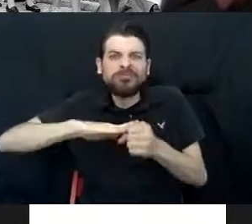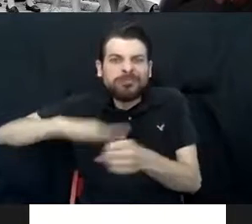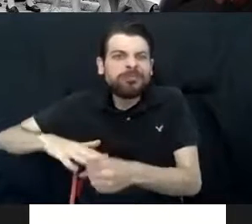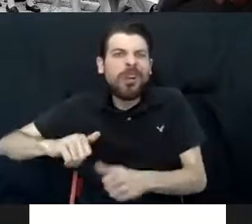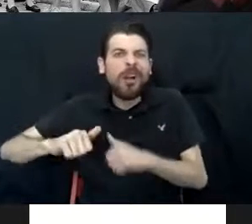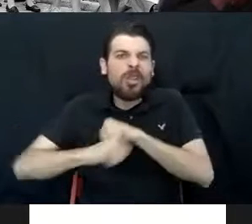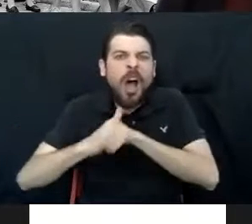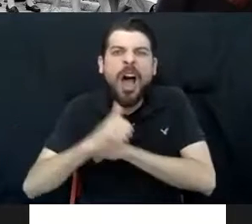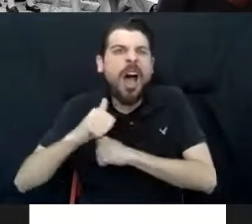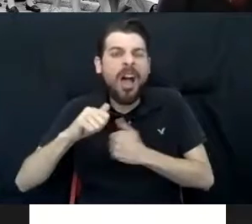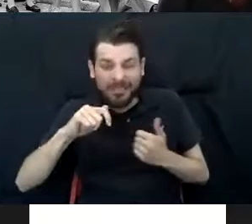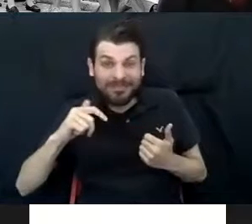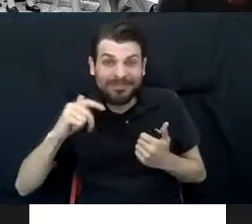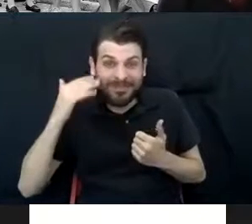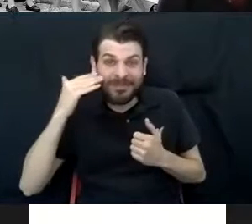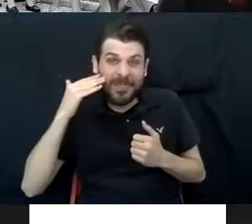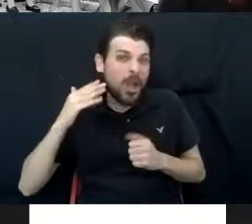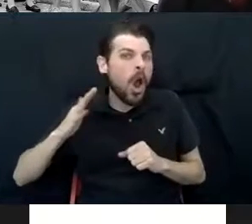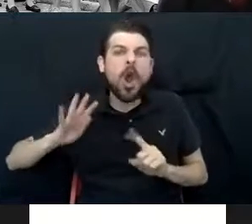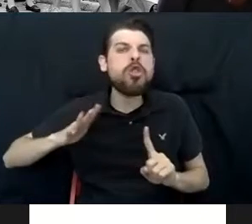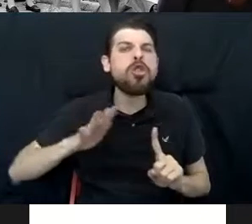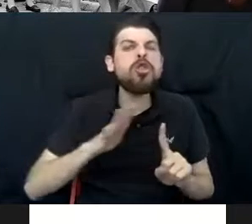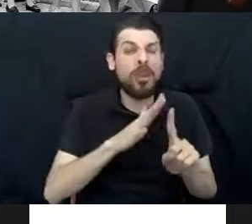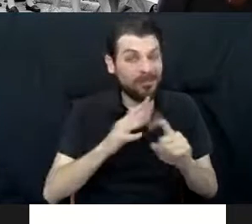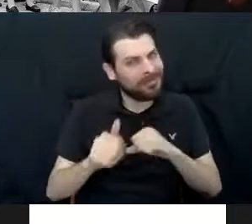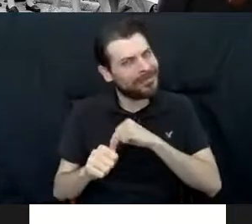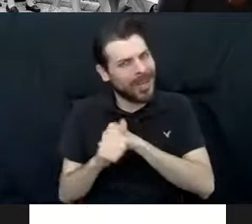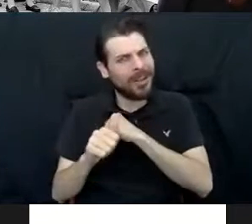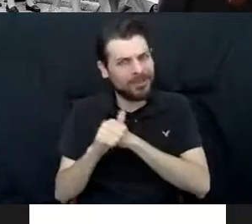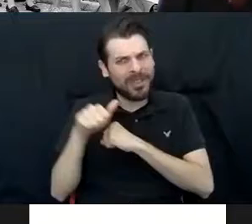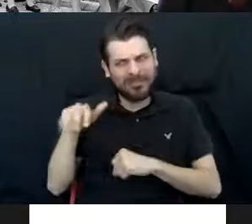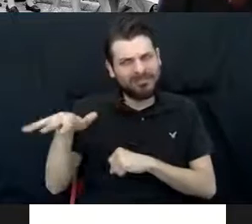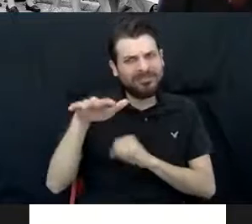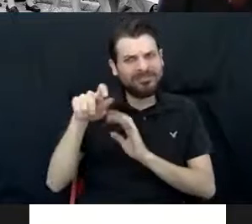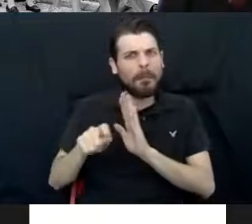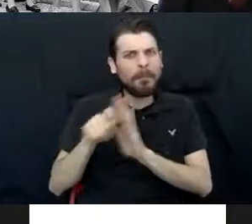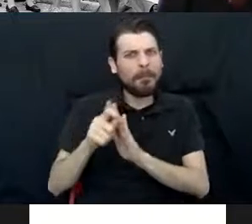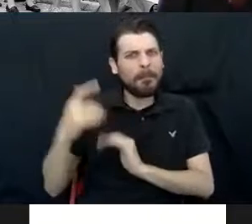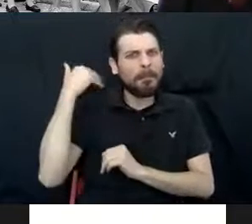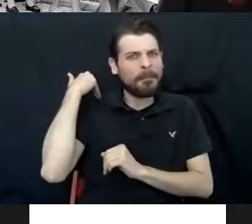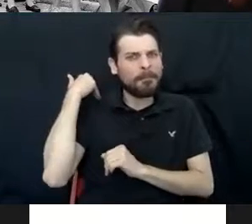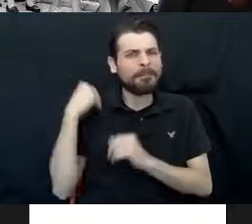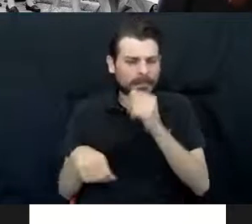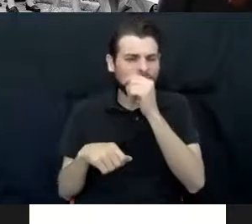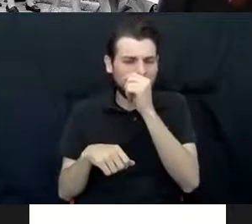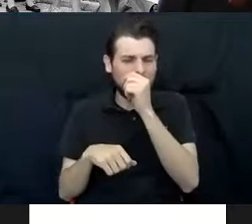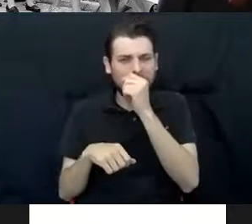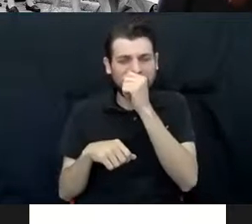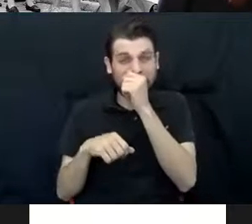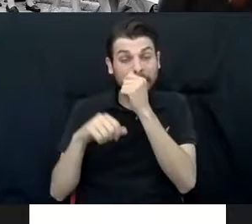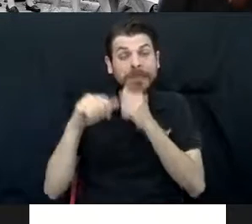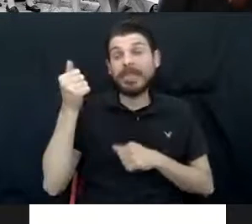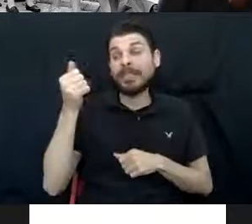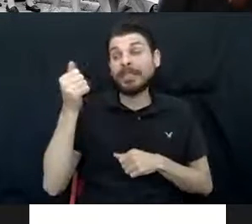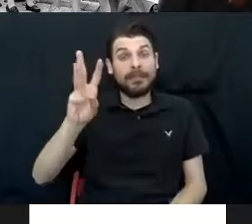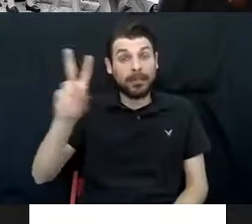threatened, or, you know, just a lot of that really dangerous, scary stuff. In the summer of